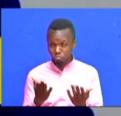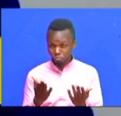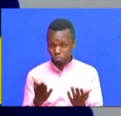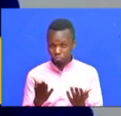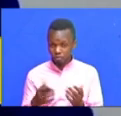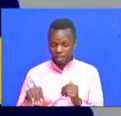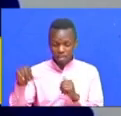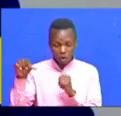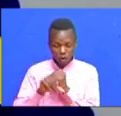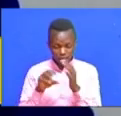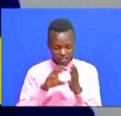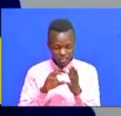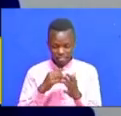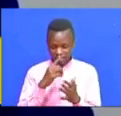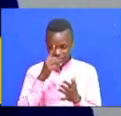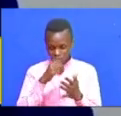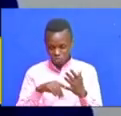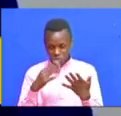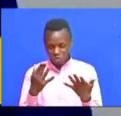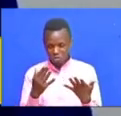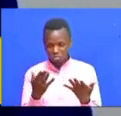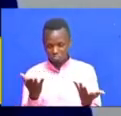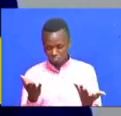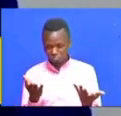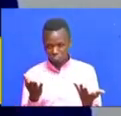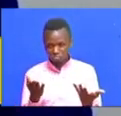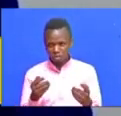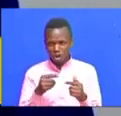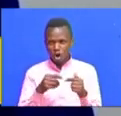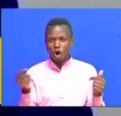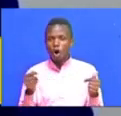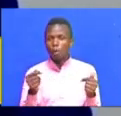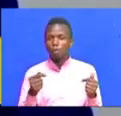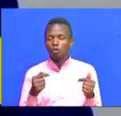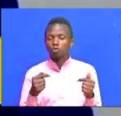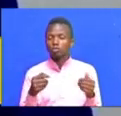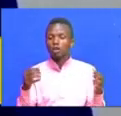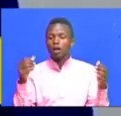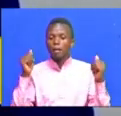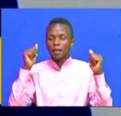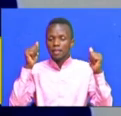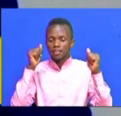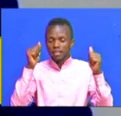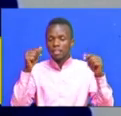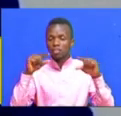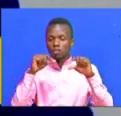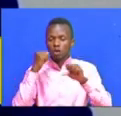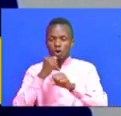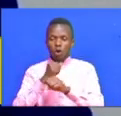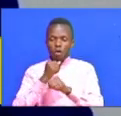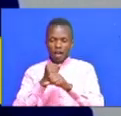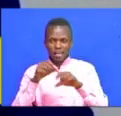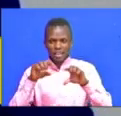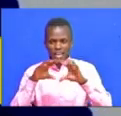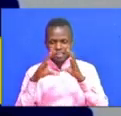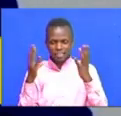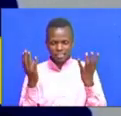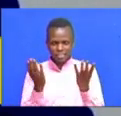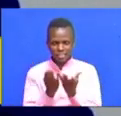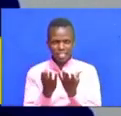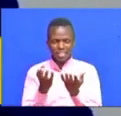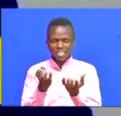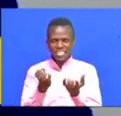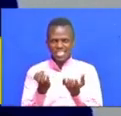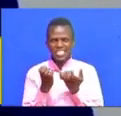What I can say is that recently there was a presidential task force which recommended addition of